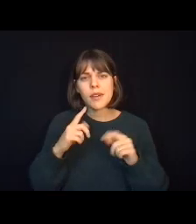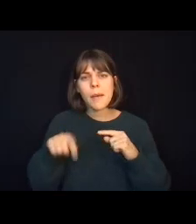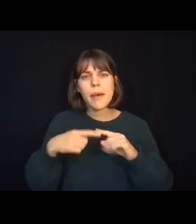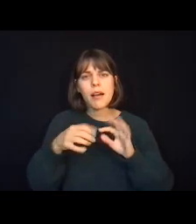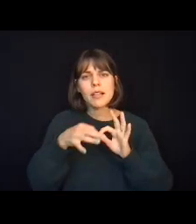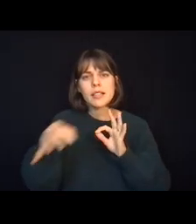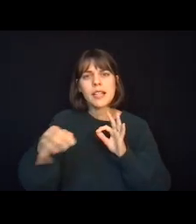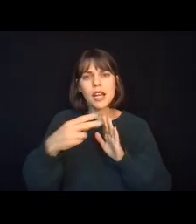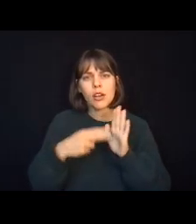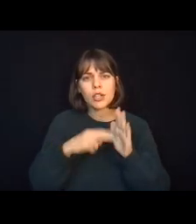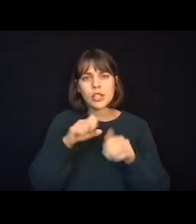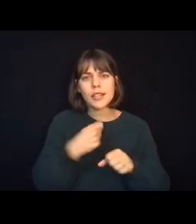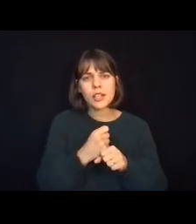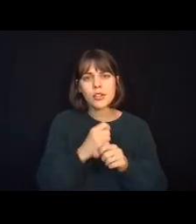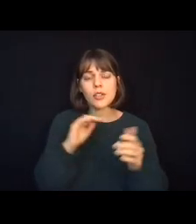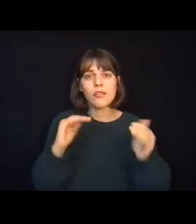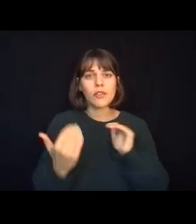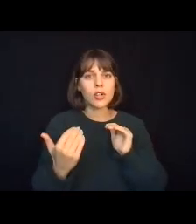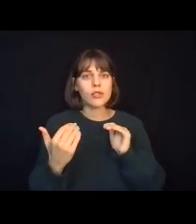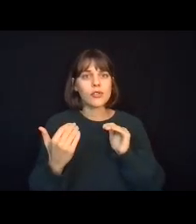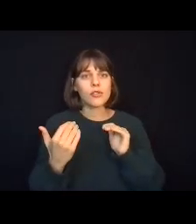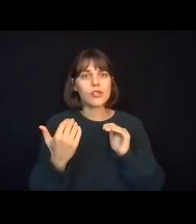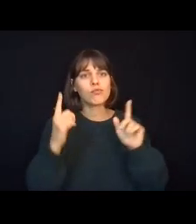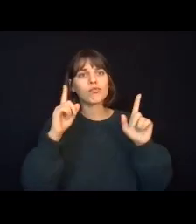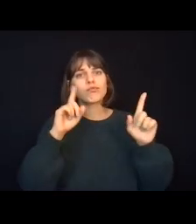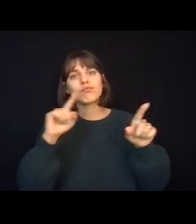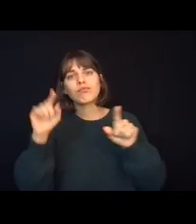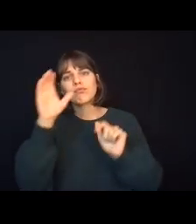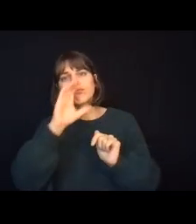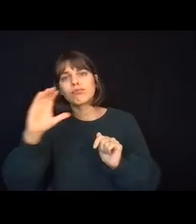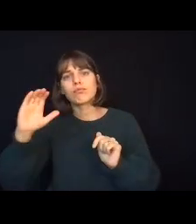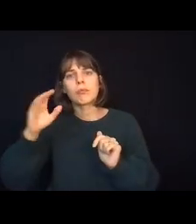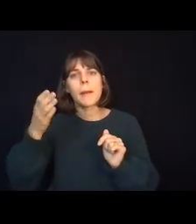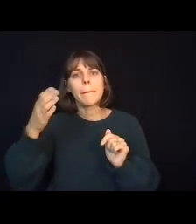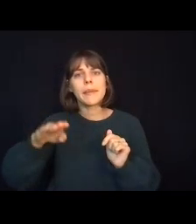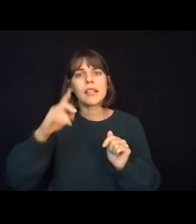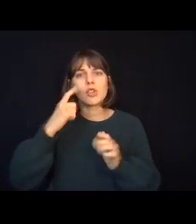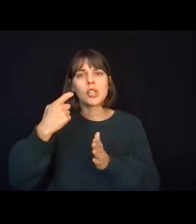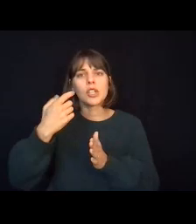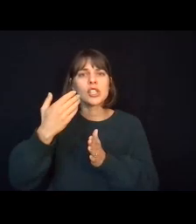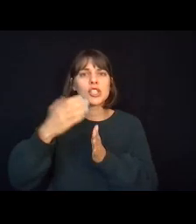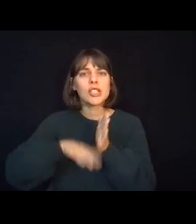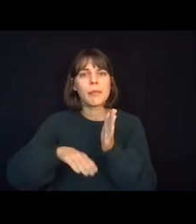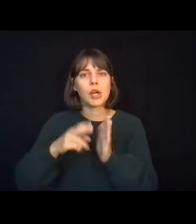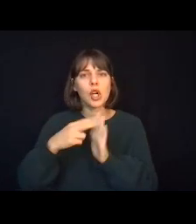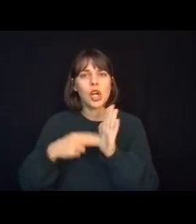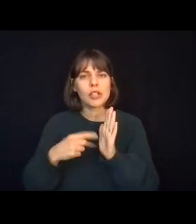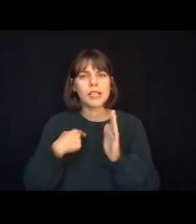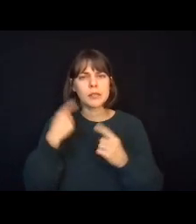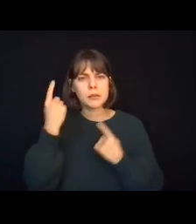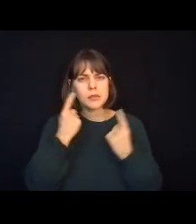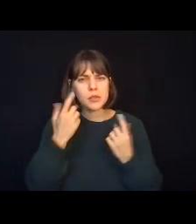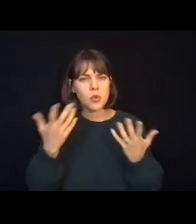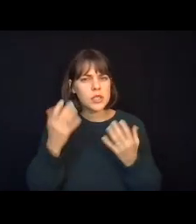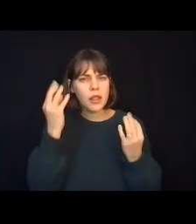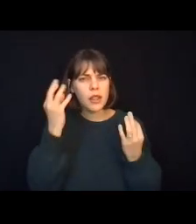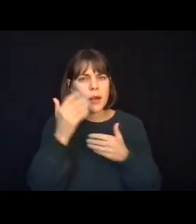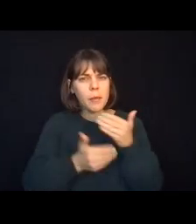years versus going out to bid for a cheaper contract for any of the contracts, like what the thought process is.